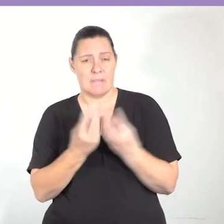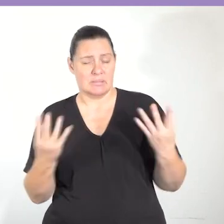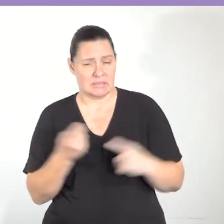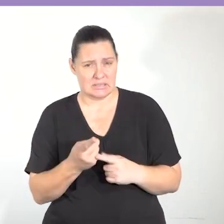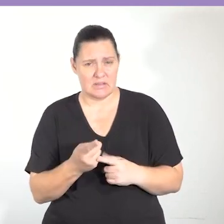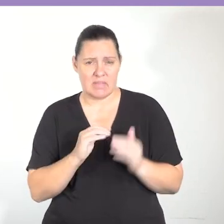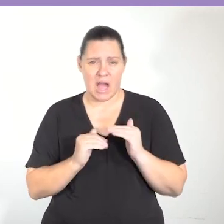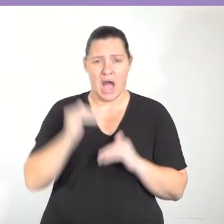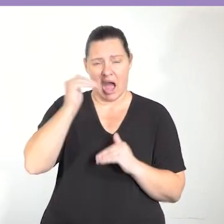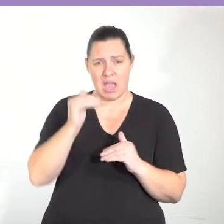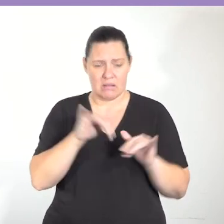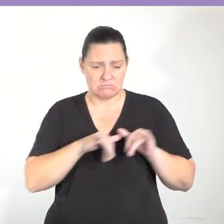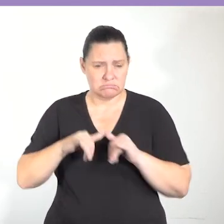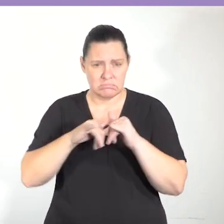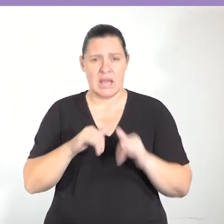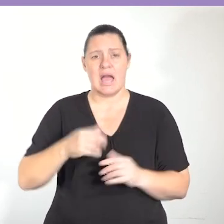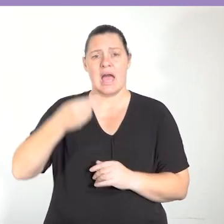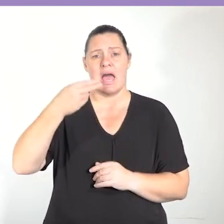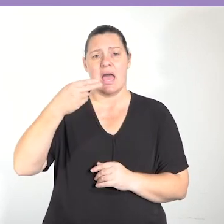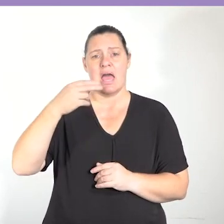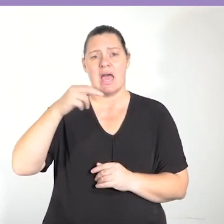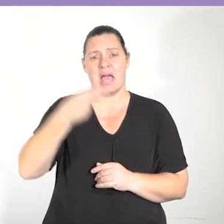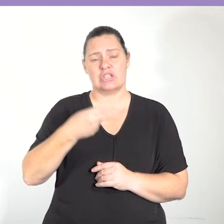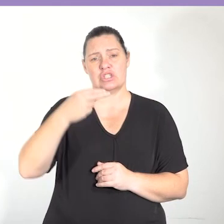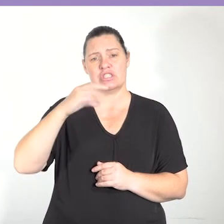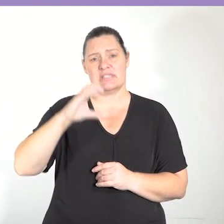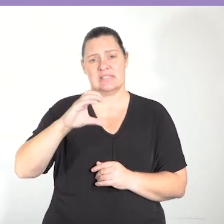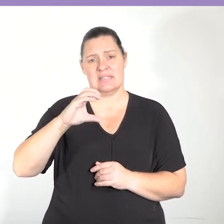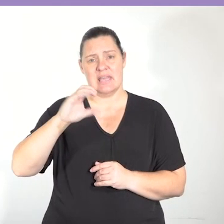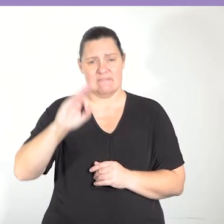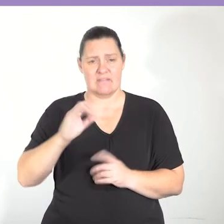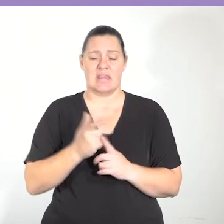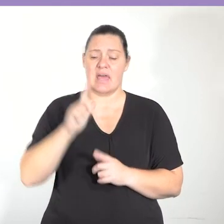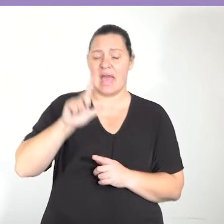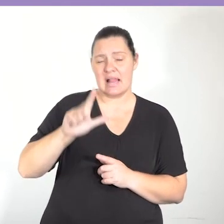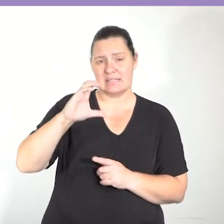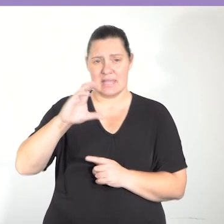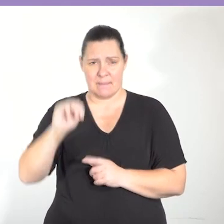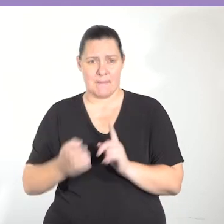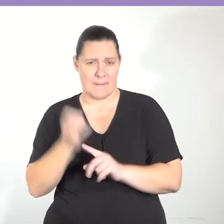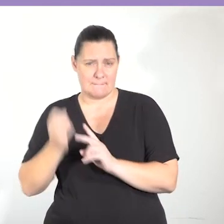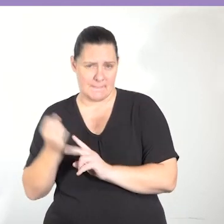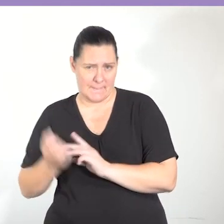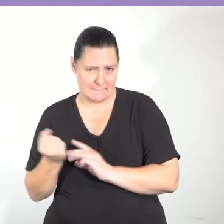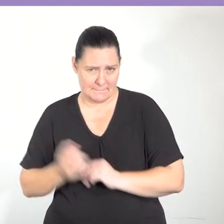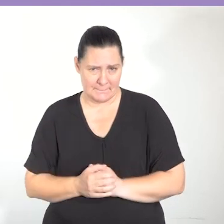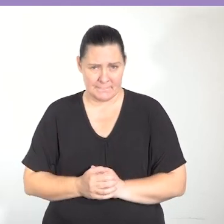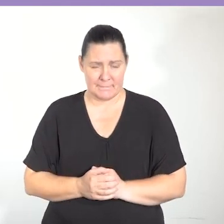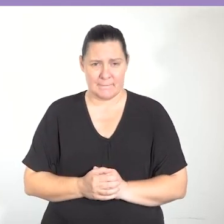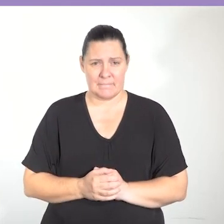find the highest common factor, the HCF, and the lowest common multiple, the LCM, using prime